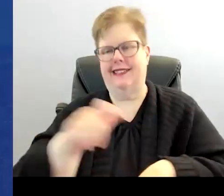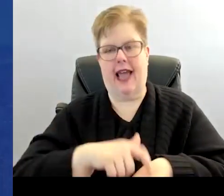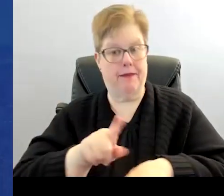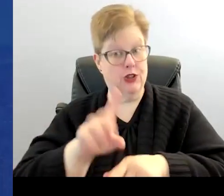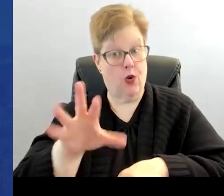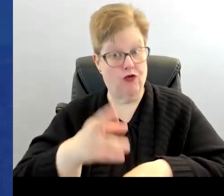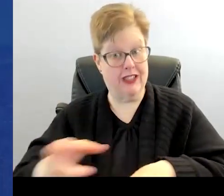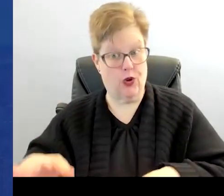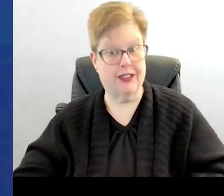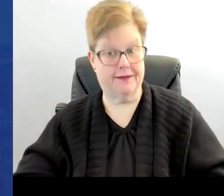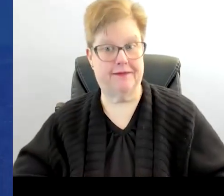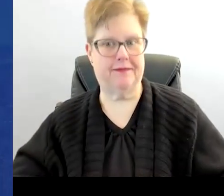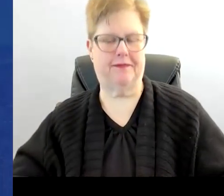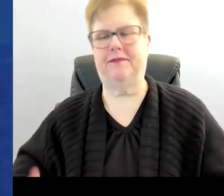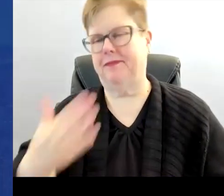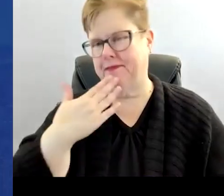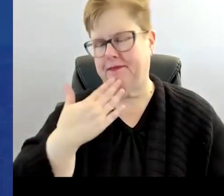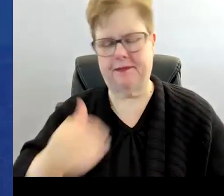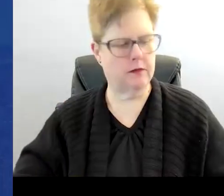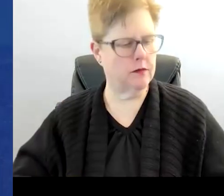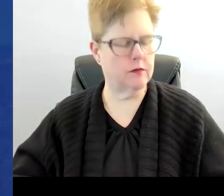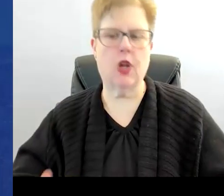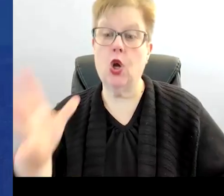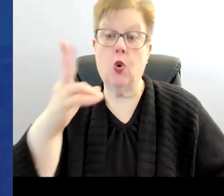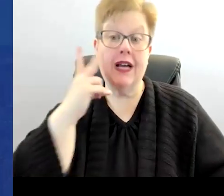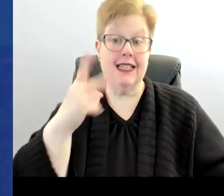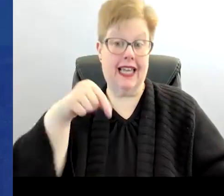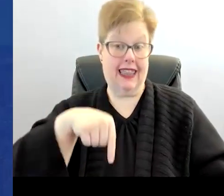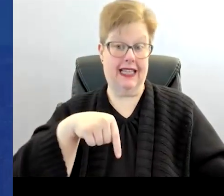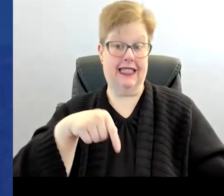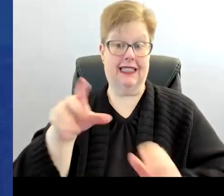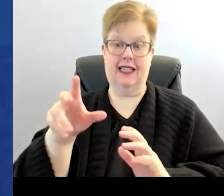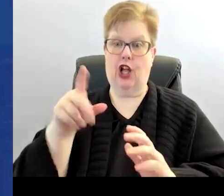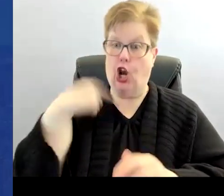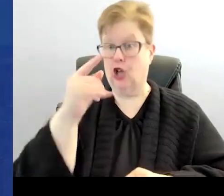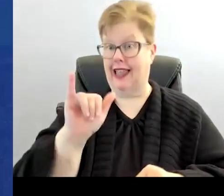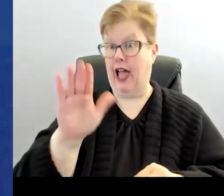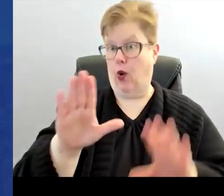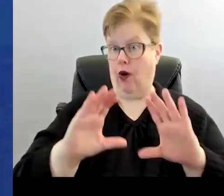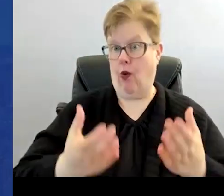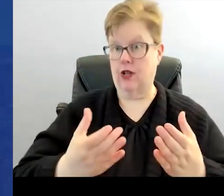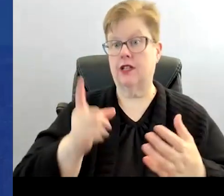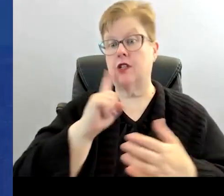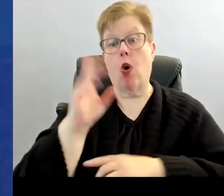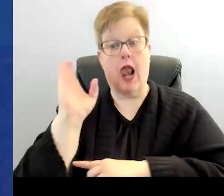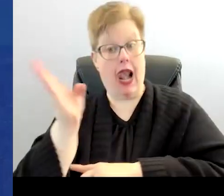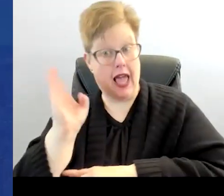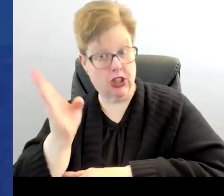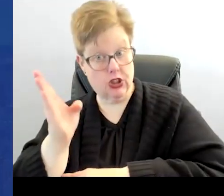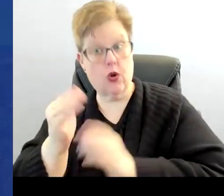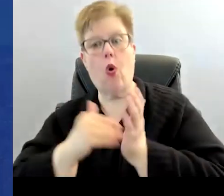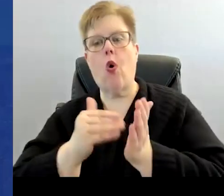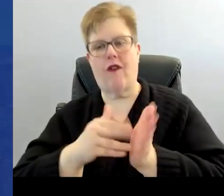resource. Thank you. And you'll Thank you. see that this actually mimics your courses. So lectures,